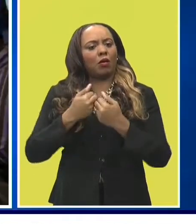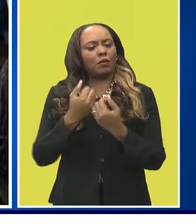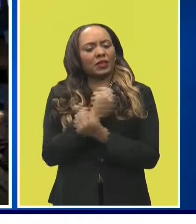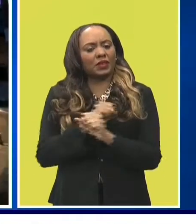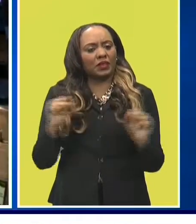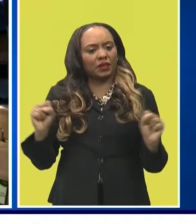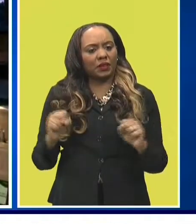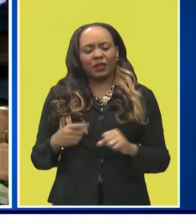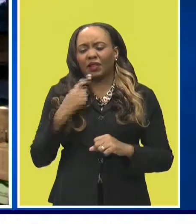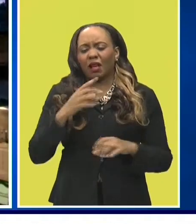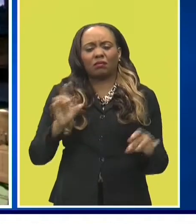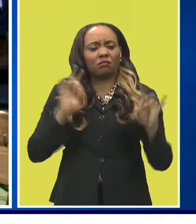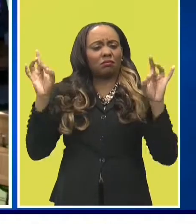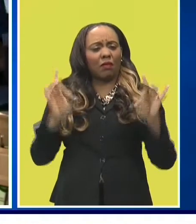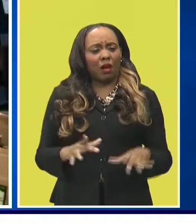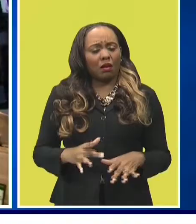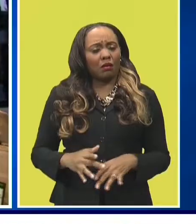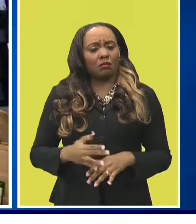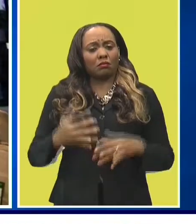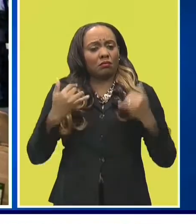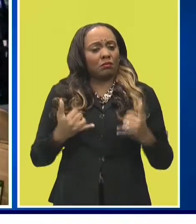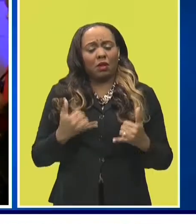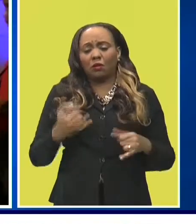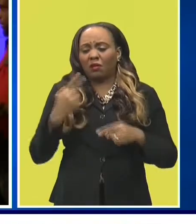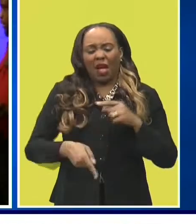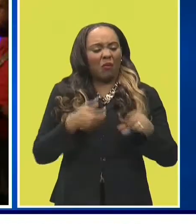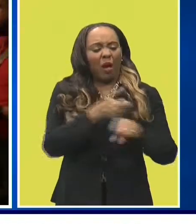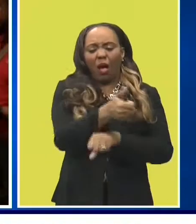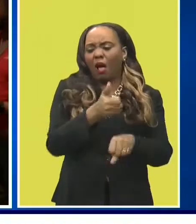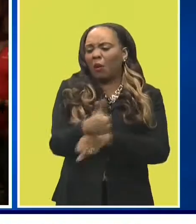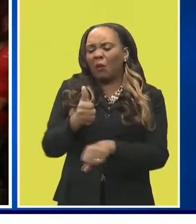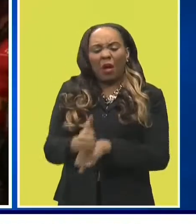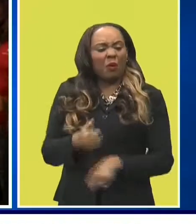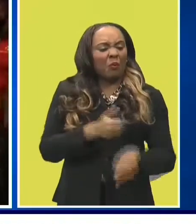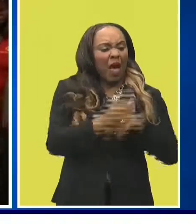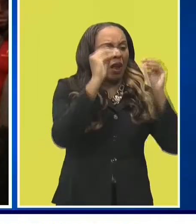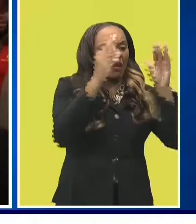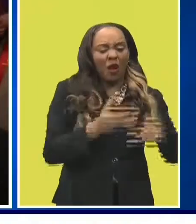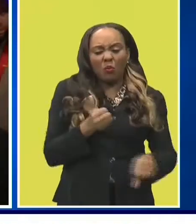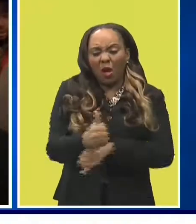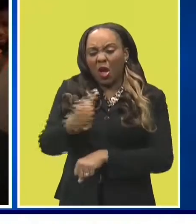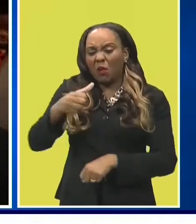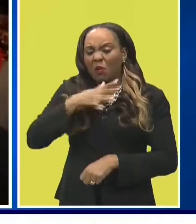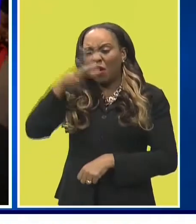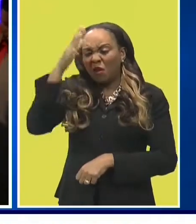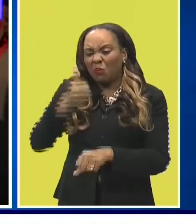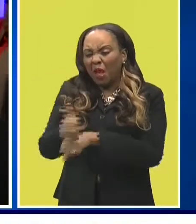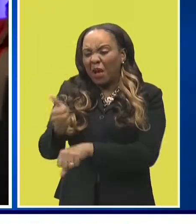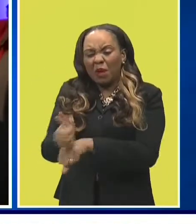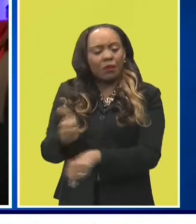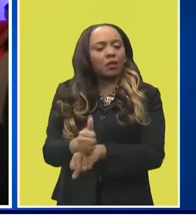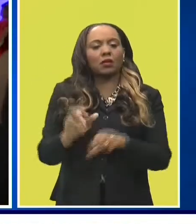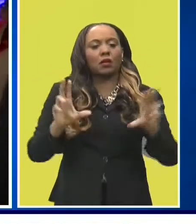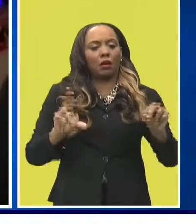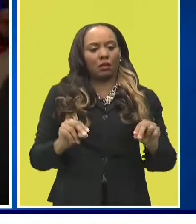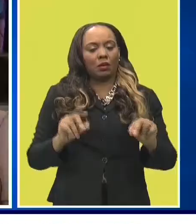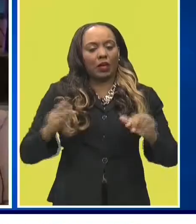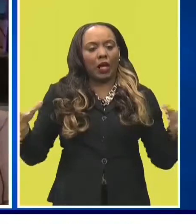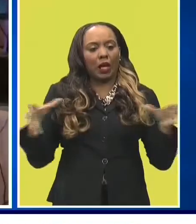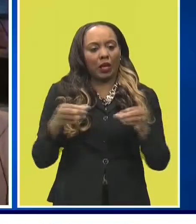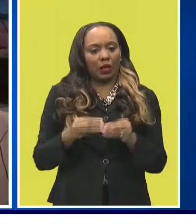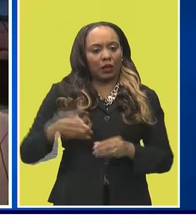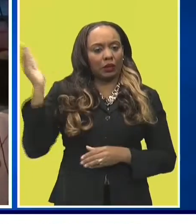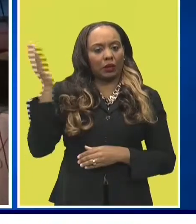telling Barbados now is not the time to pass blame. His comments came on the sidelines of the IDB Group Caribbean